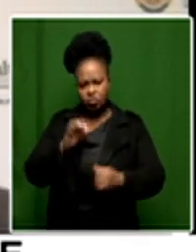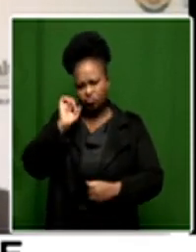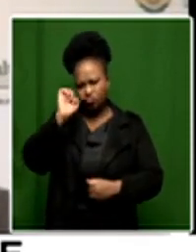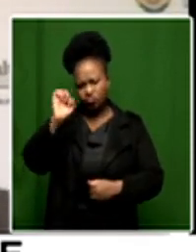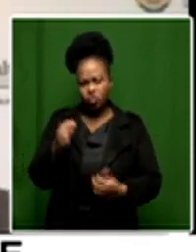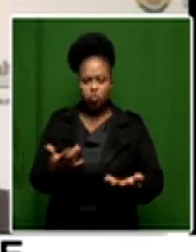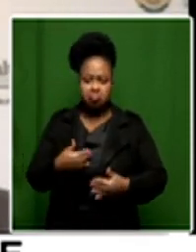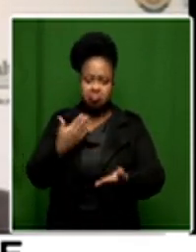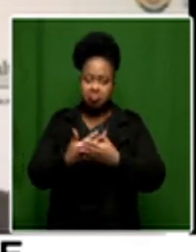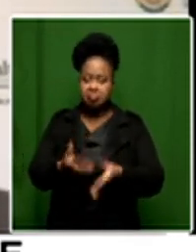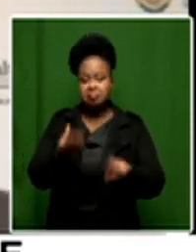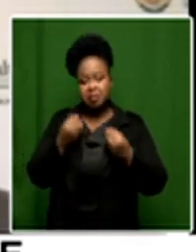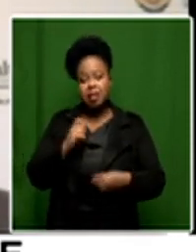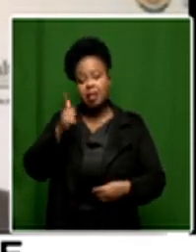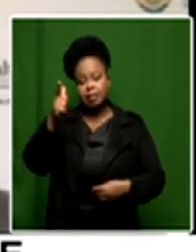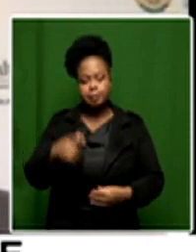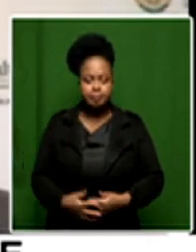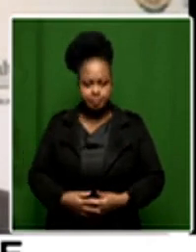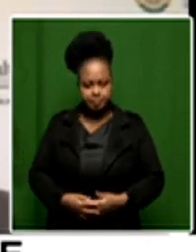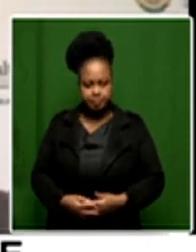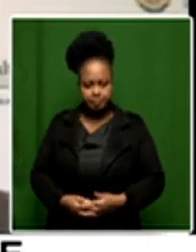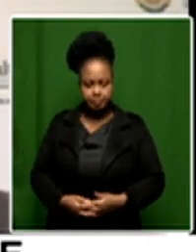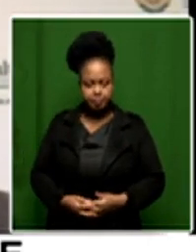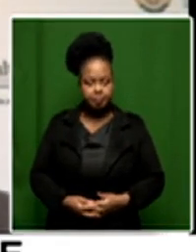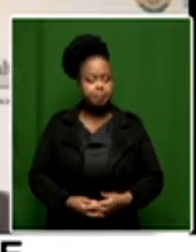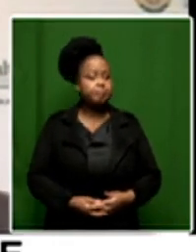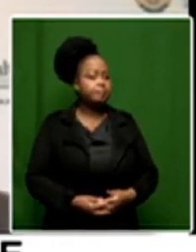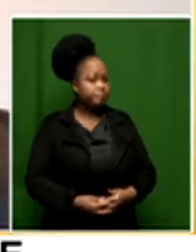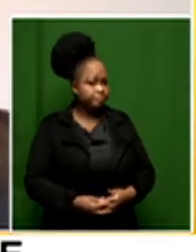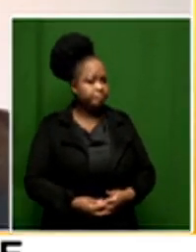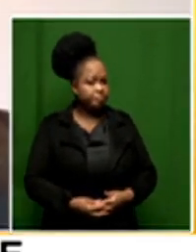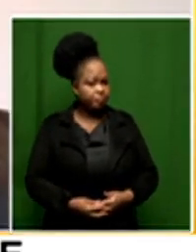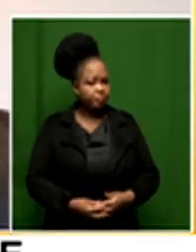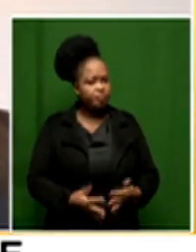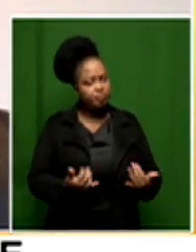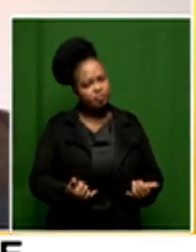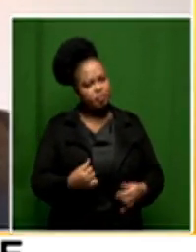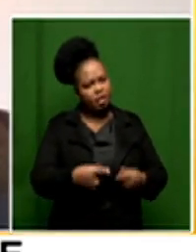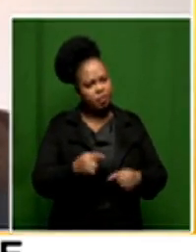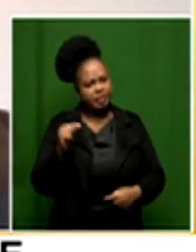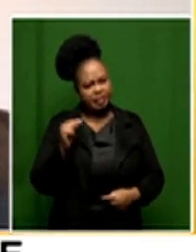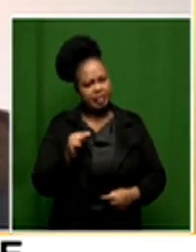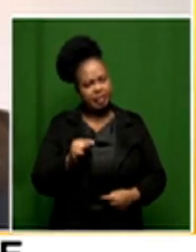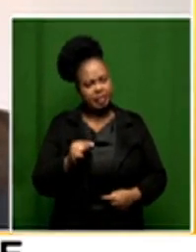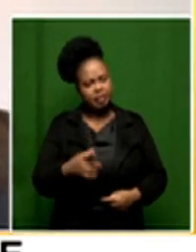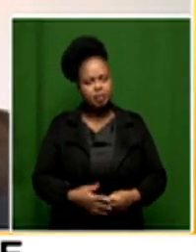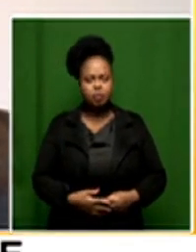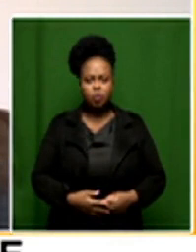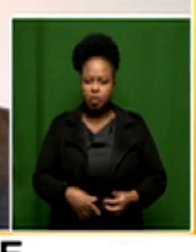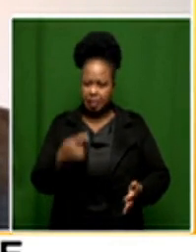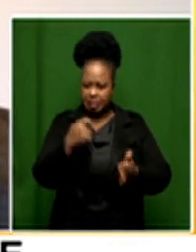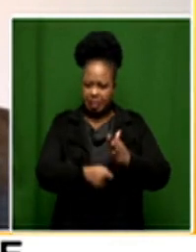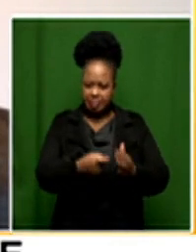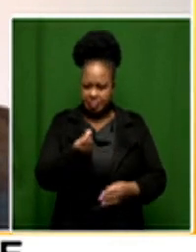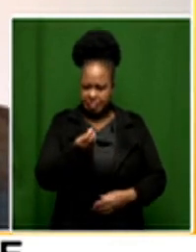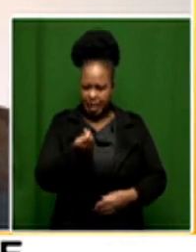going to be later. So that's not where we're going to start. And with regard to that, and just going to the